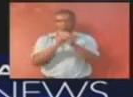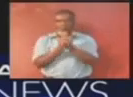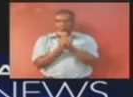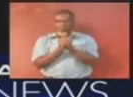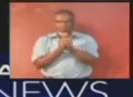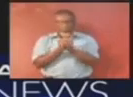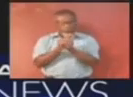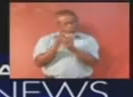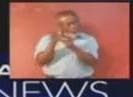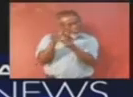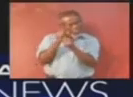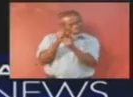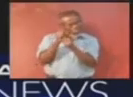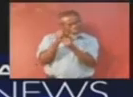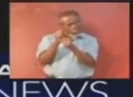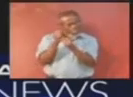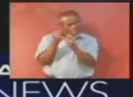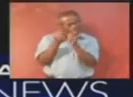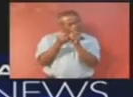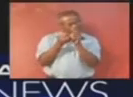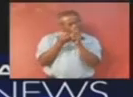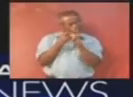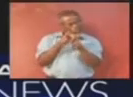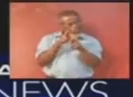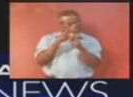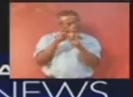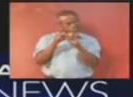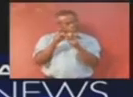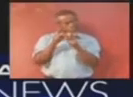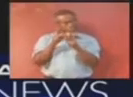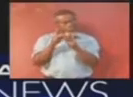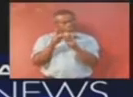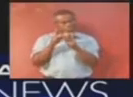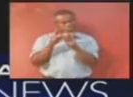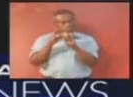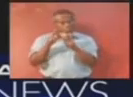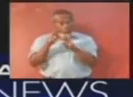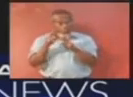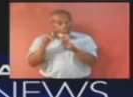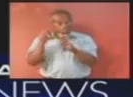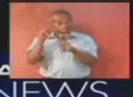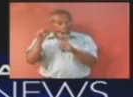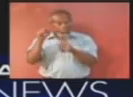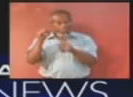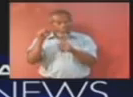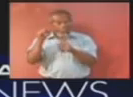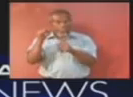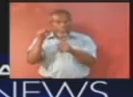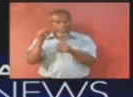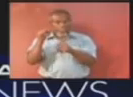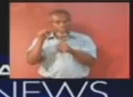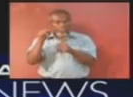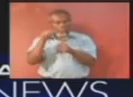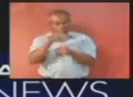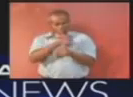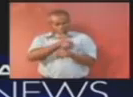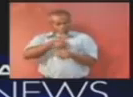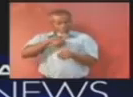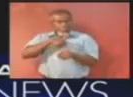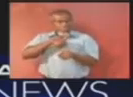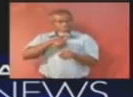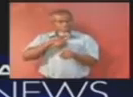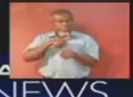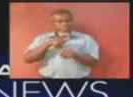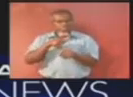has a report of a patient who had emergency surgery at the San Fernando General Hospital, and the relatives of the patients